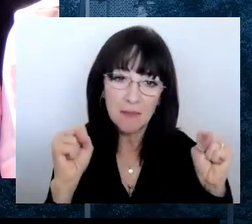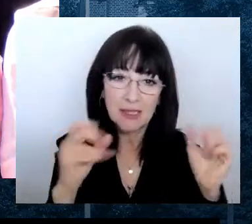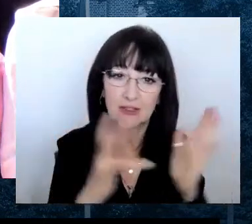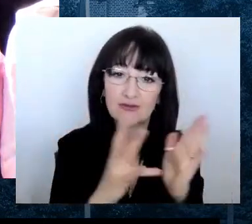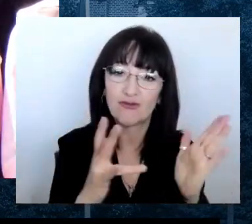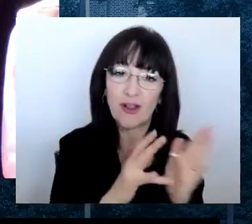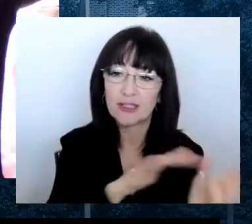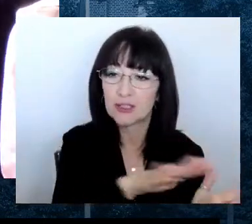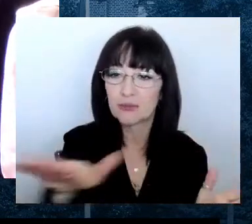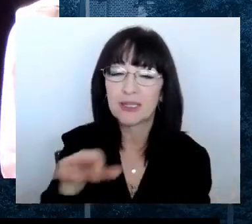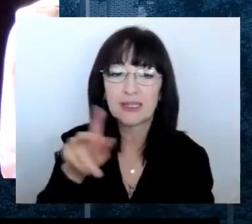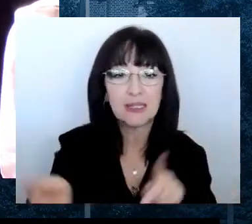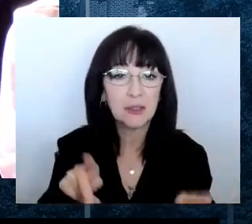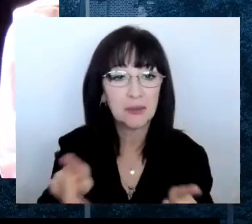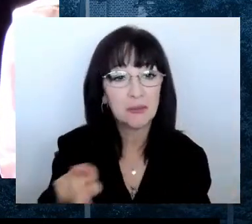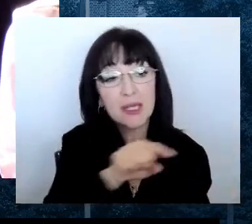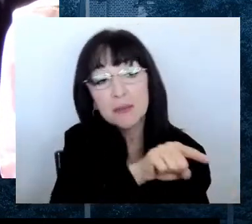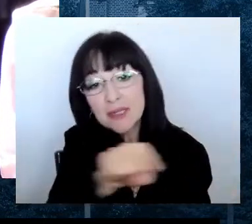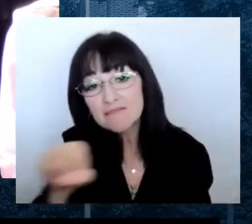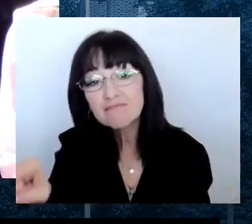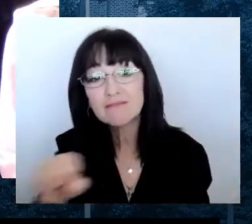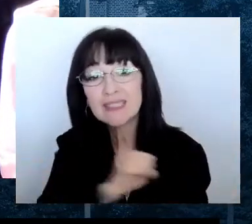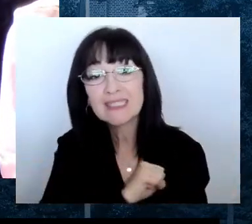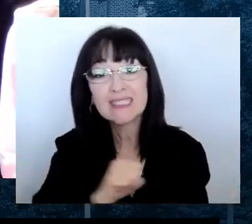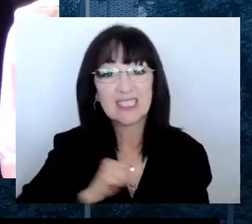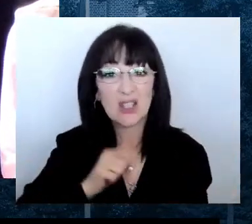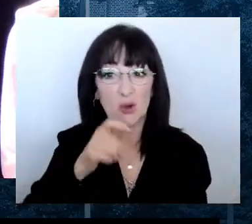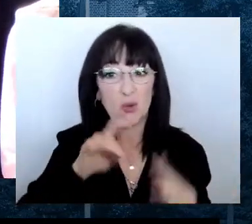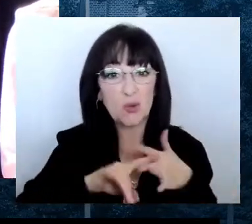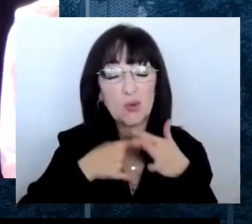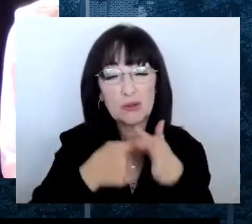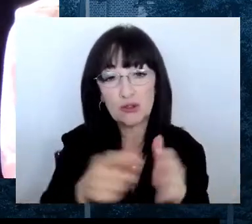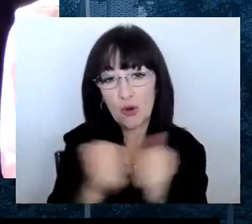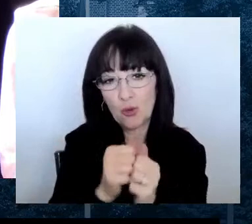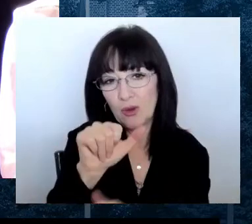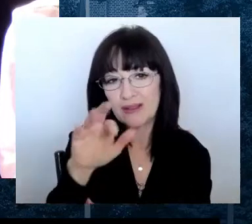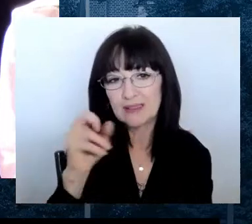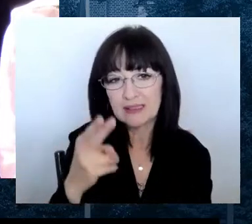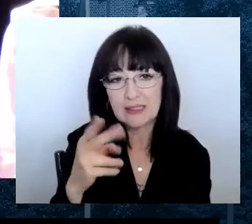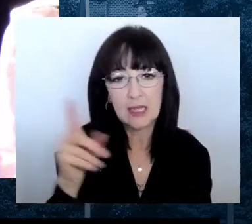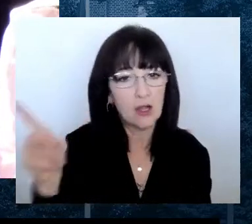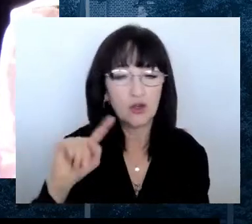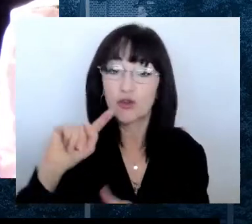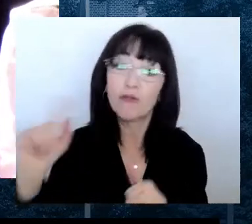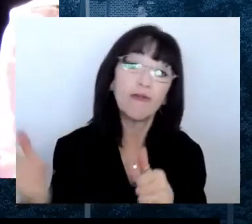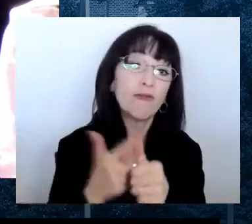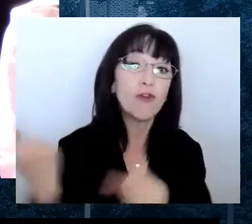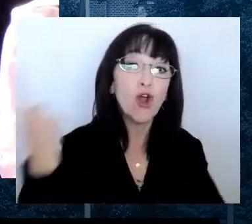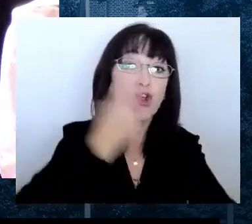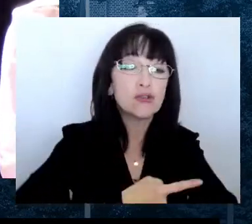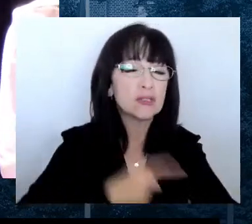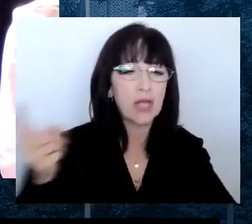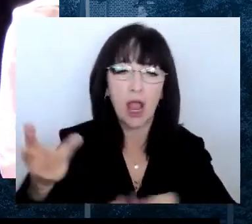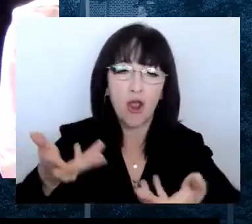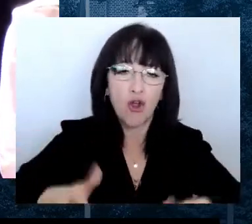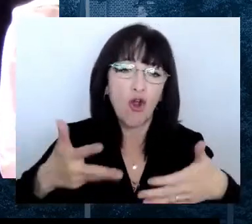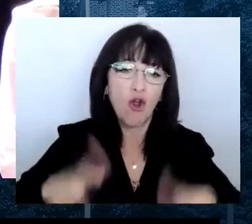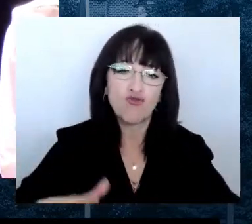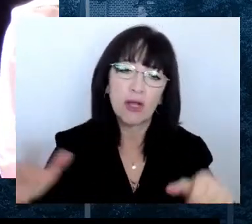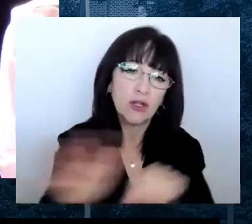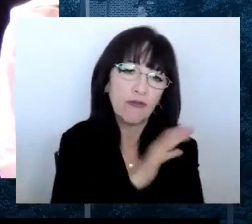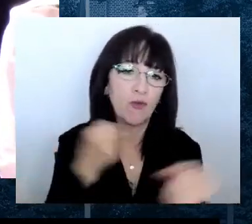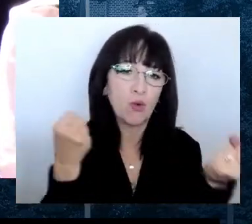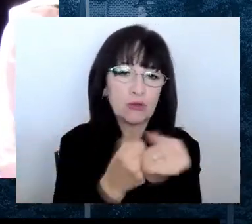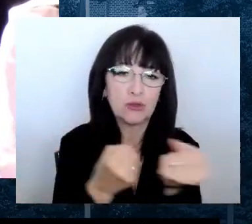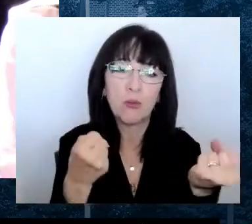Gay, Senator Pinckney, the three of them who came in as freshmen with Sarah and who from day one were fully supportive of her in a truly inspirational kind of freshman